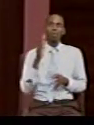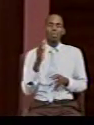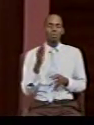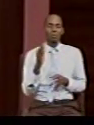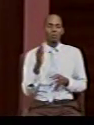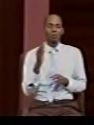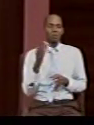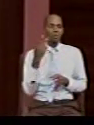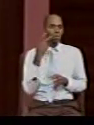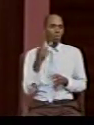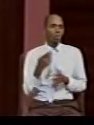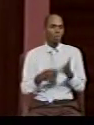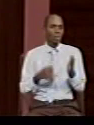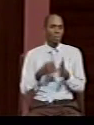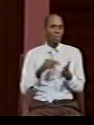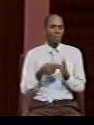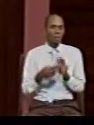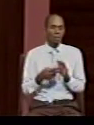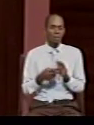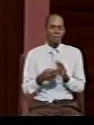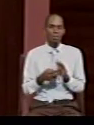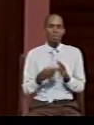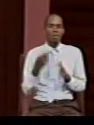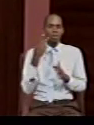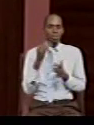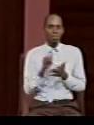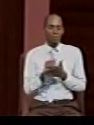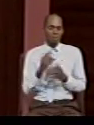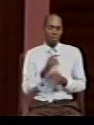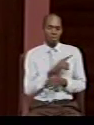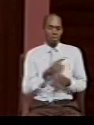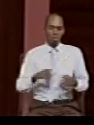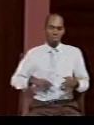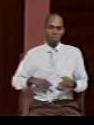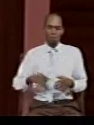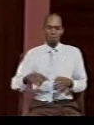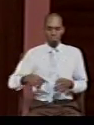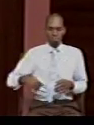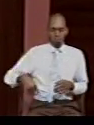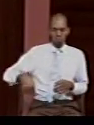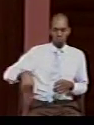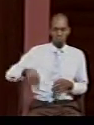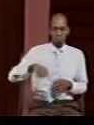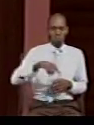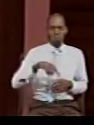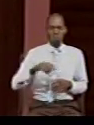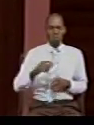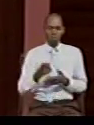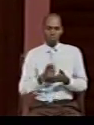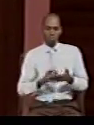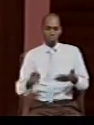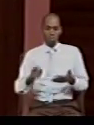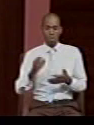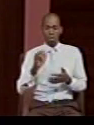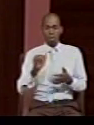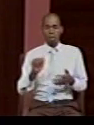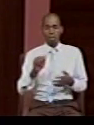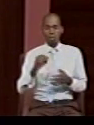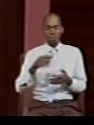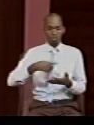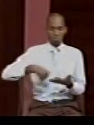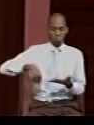Lord draws a circle on the ground, and he says,